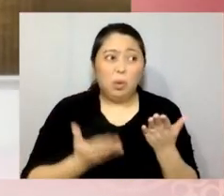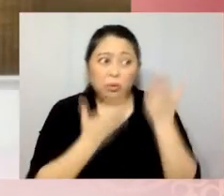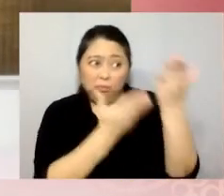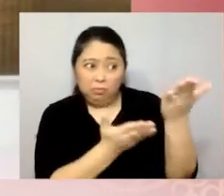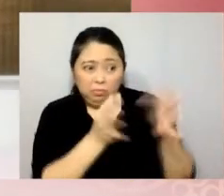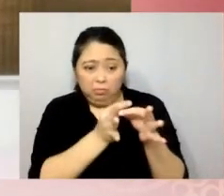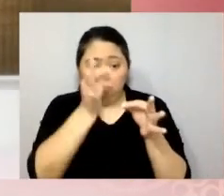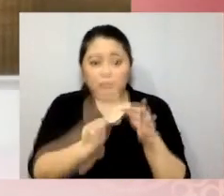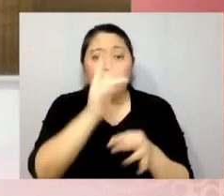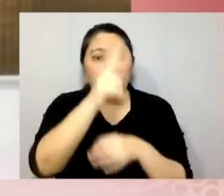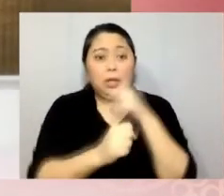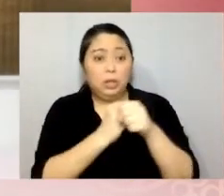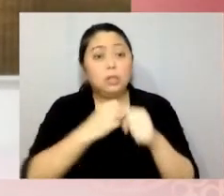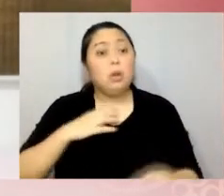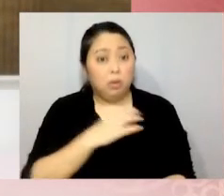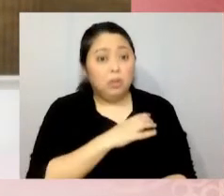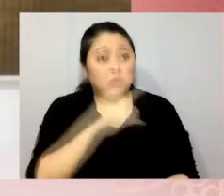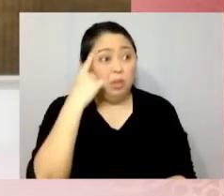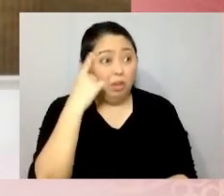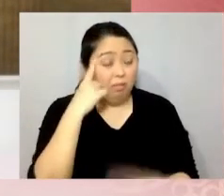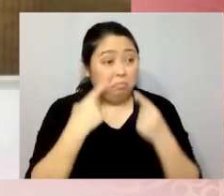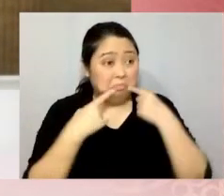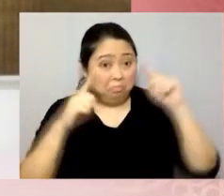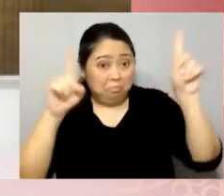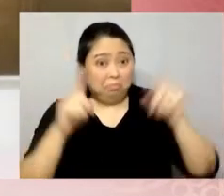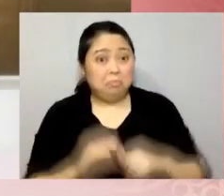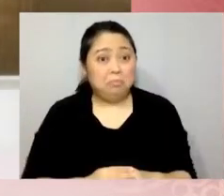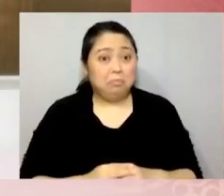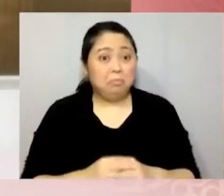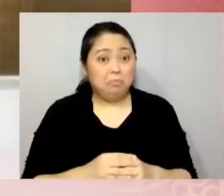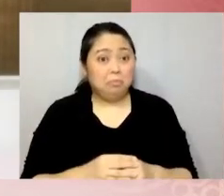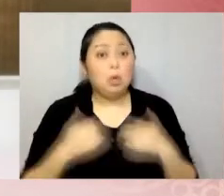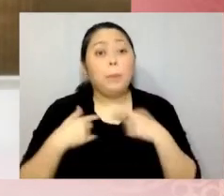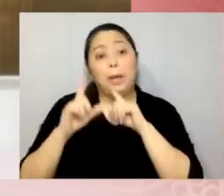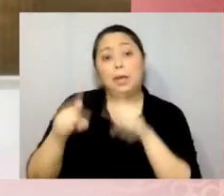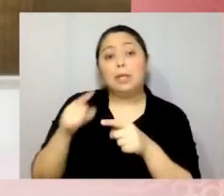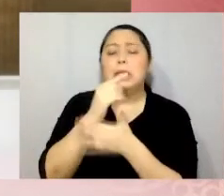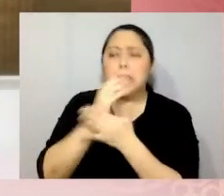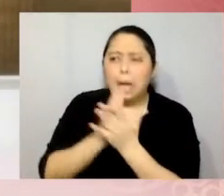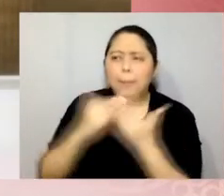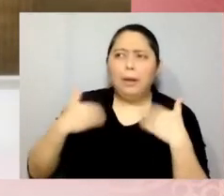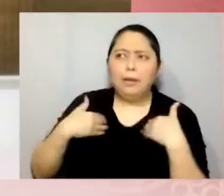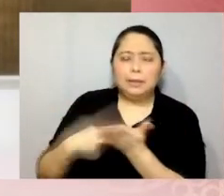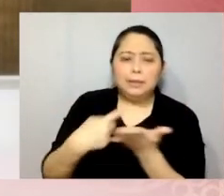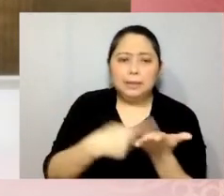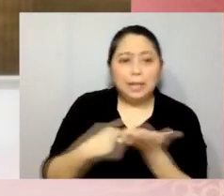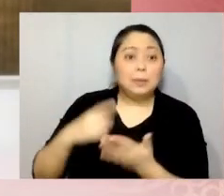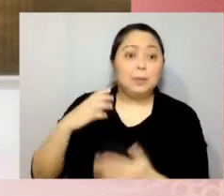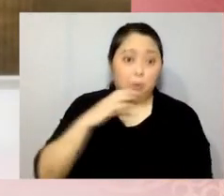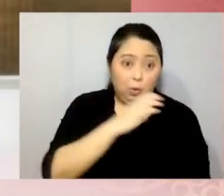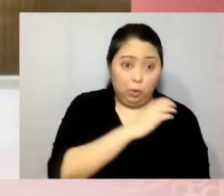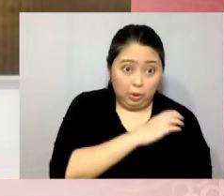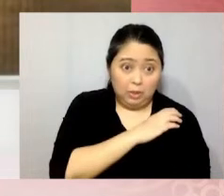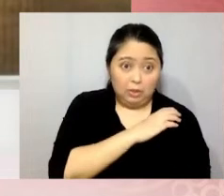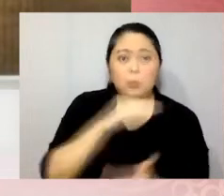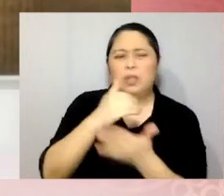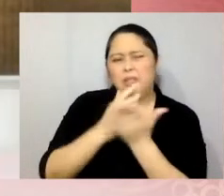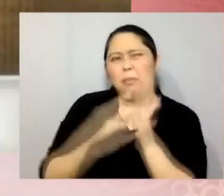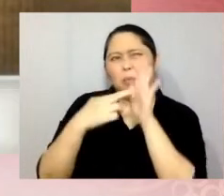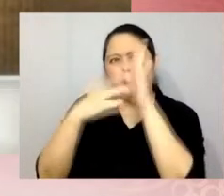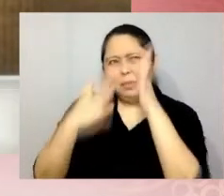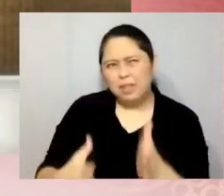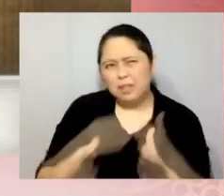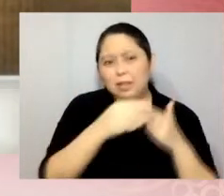to members of Congress and some members of the Senate. From the responses we're getting from the Speaker, the Majority Floor